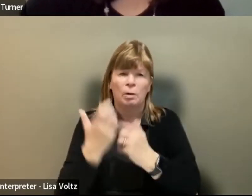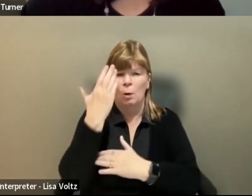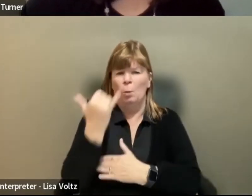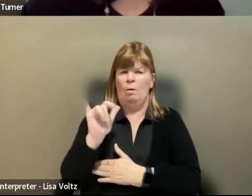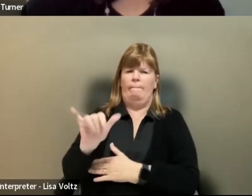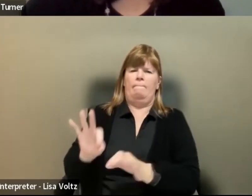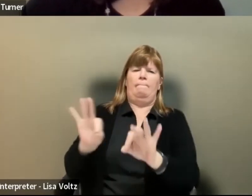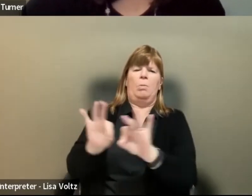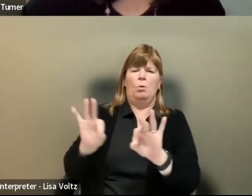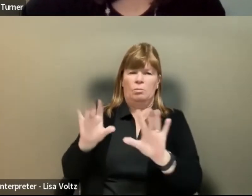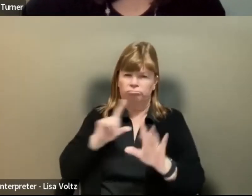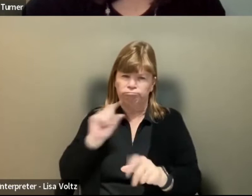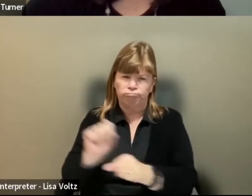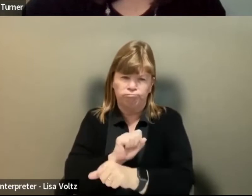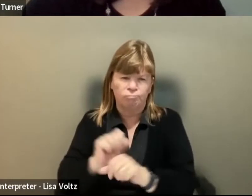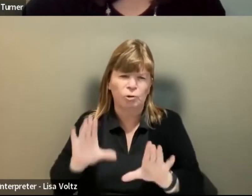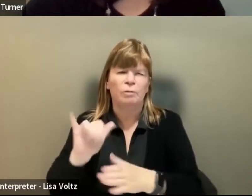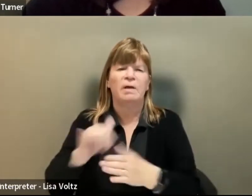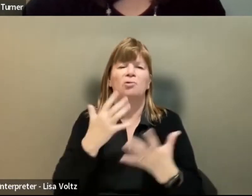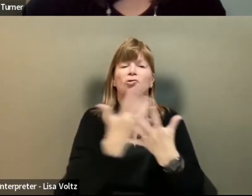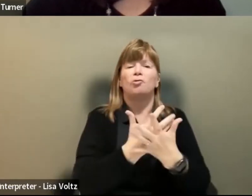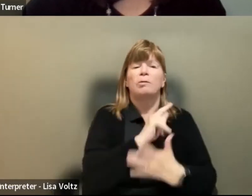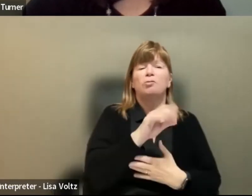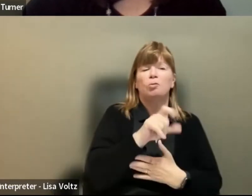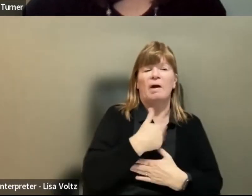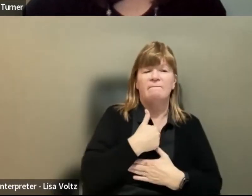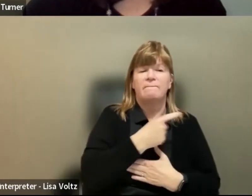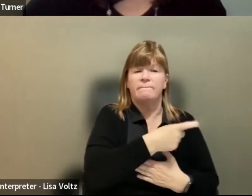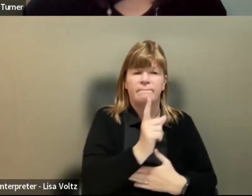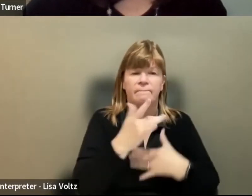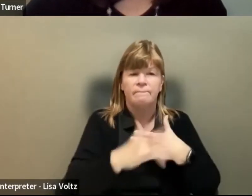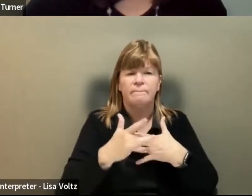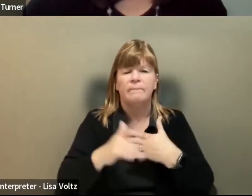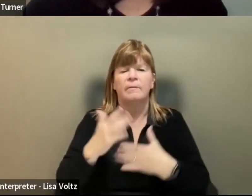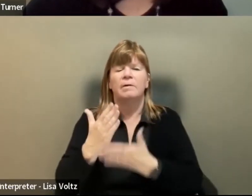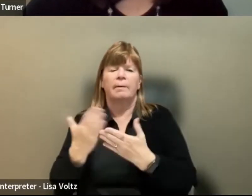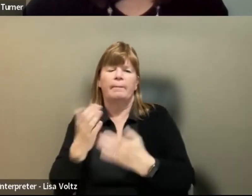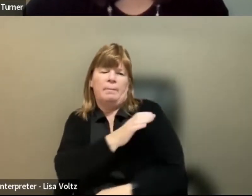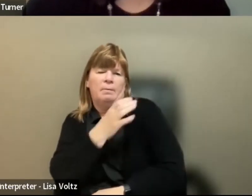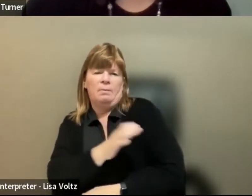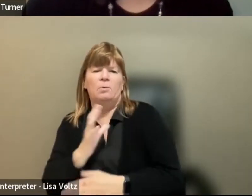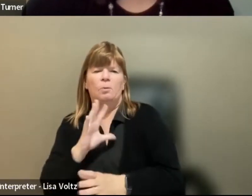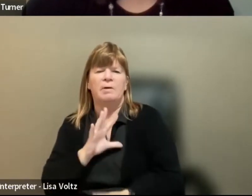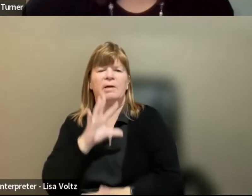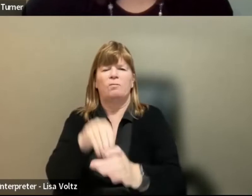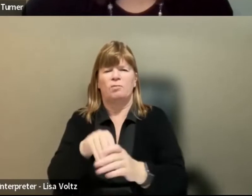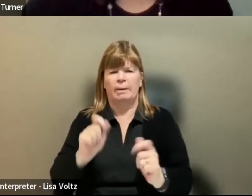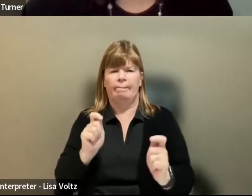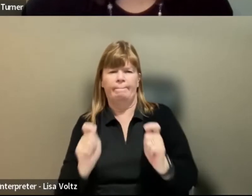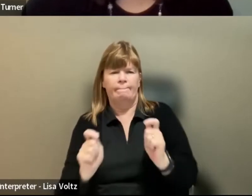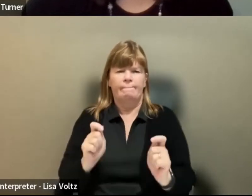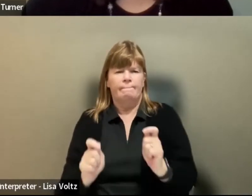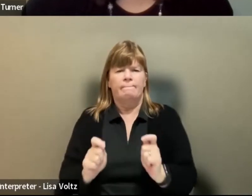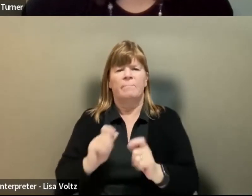important, how to do it, screening tools that are available, some clinical interventions that can be adjusted to provide